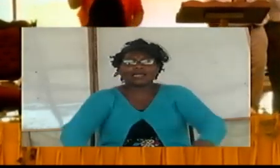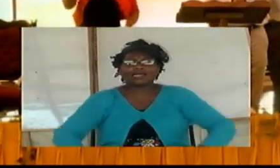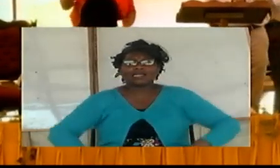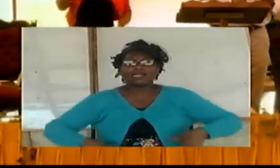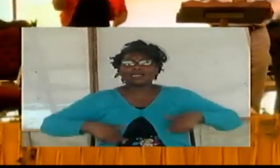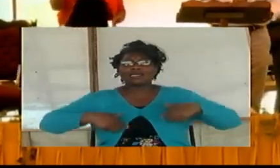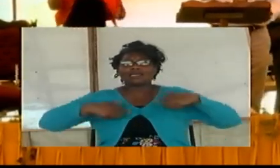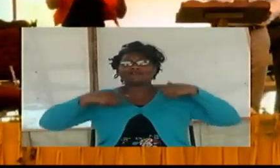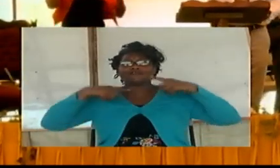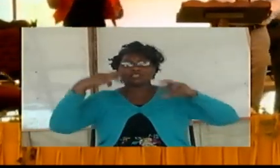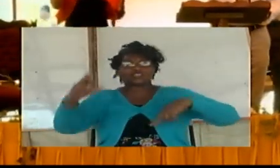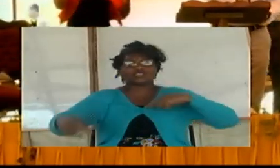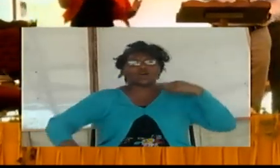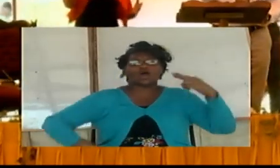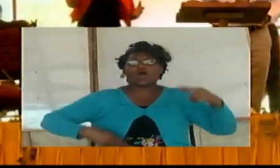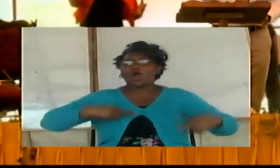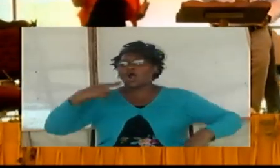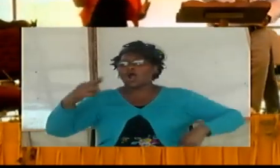and live